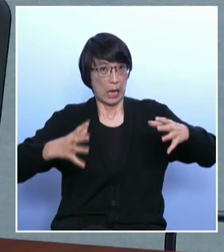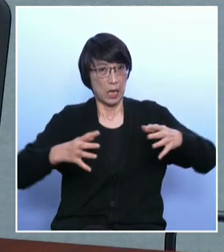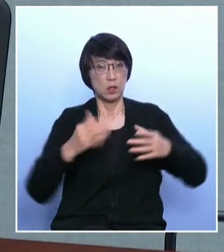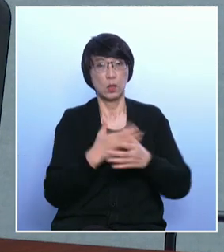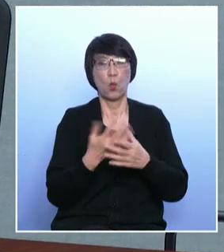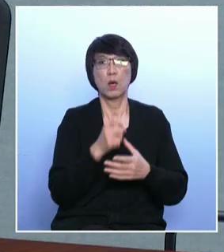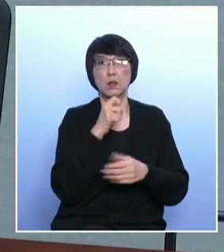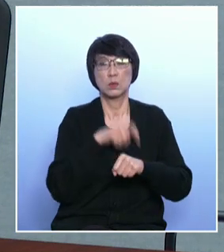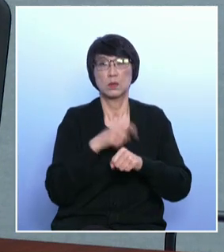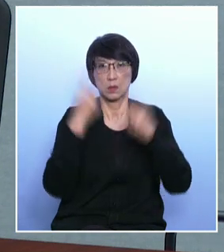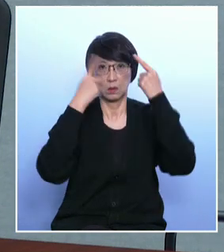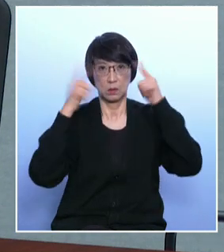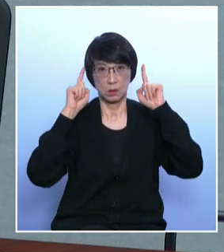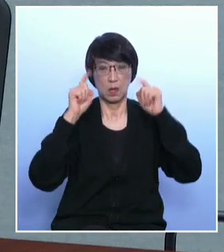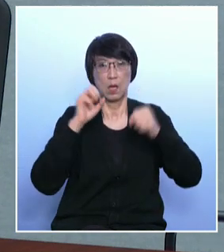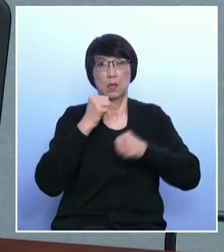the plot ratio?